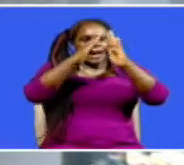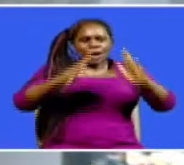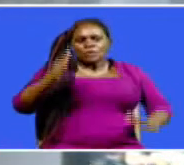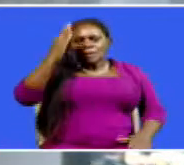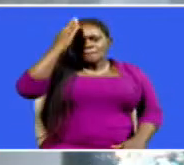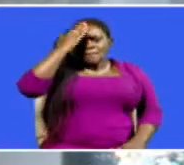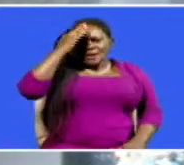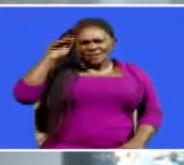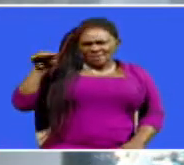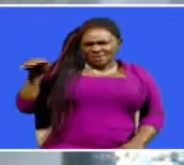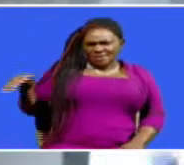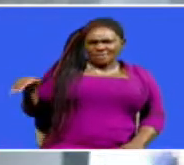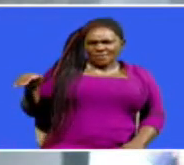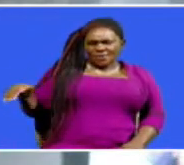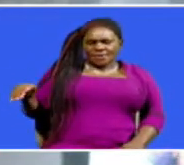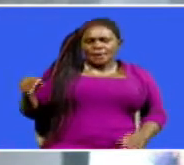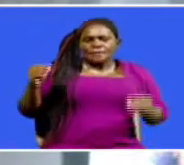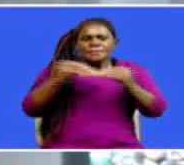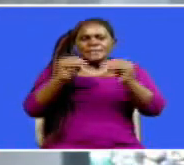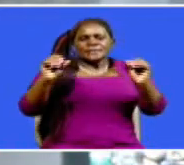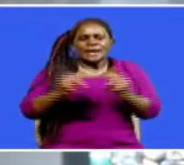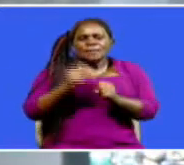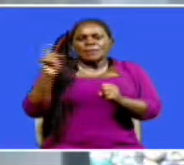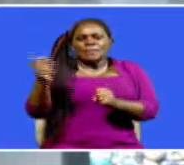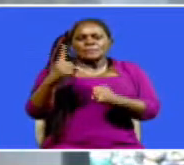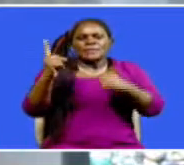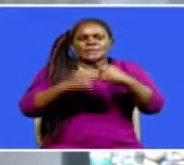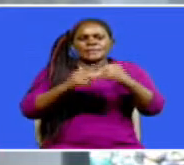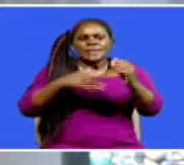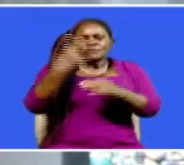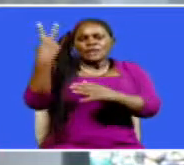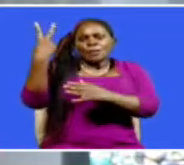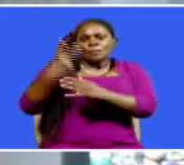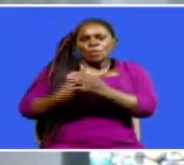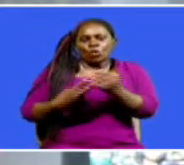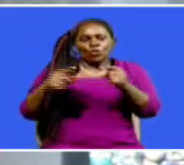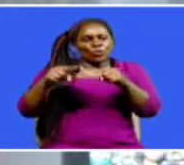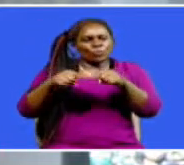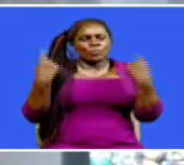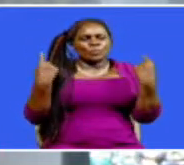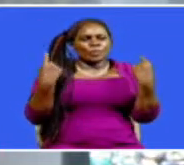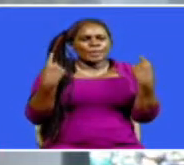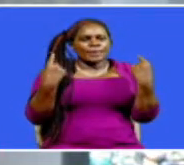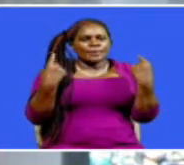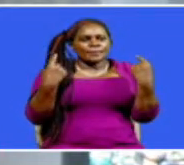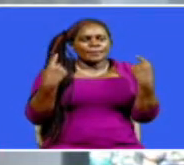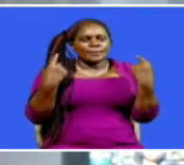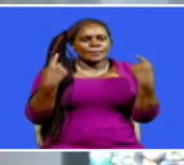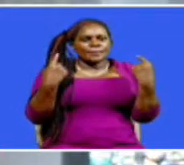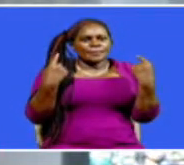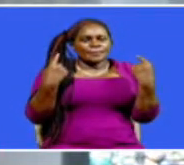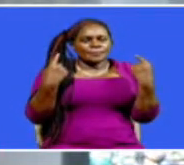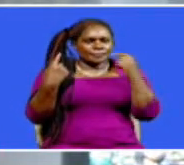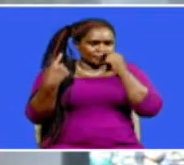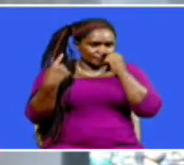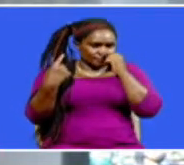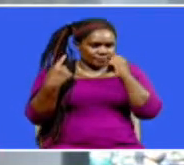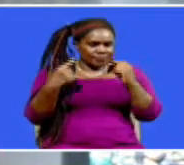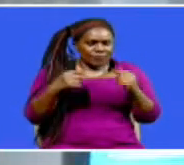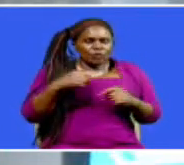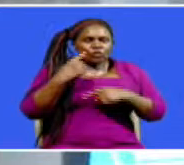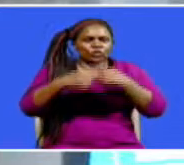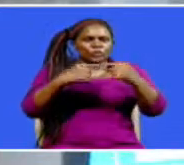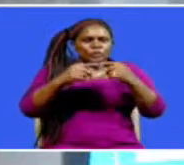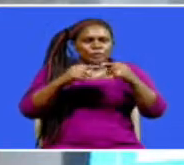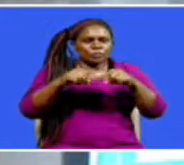Monday evening. The meeting comes barely 6 months after al-Burhan led an onslaught against President Ruto over the